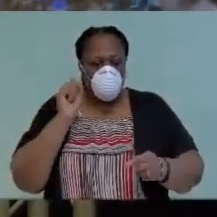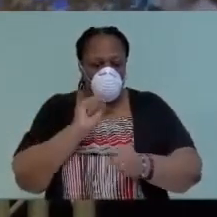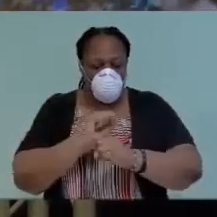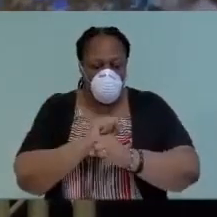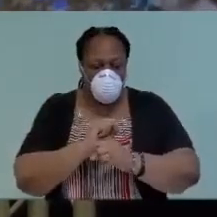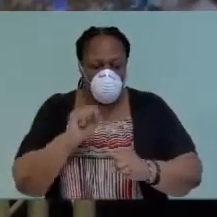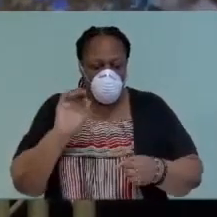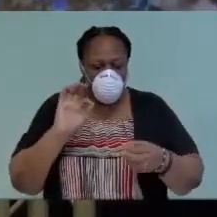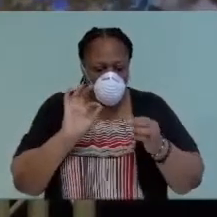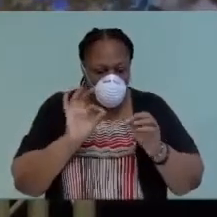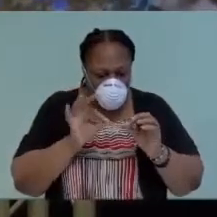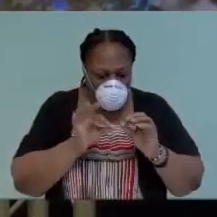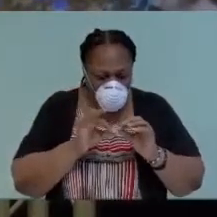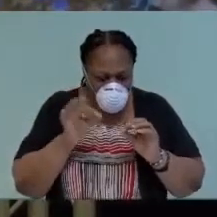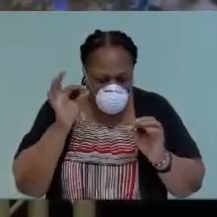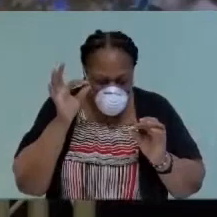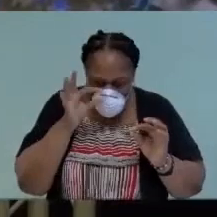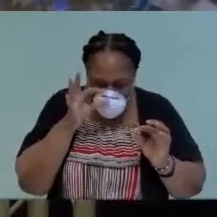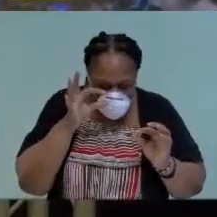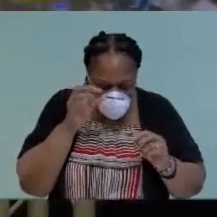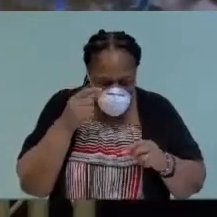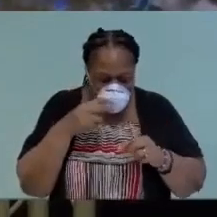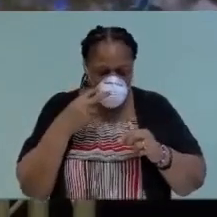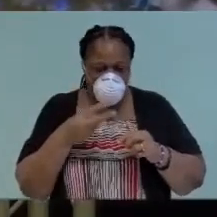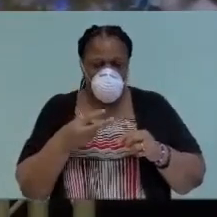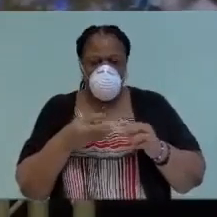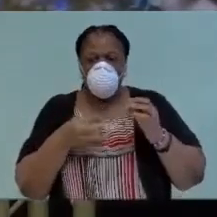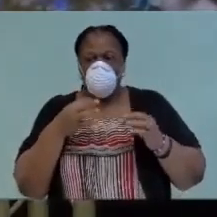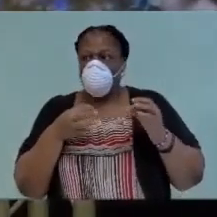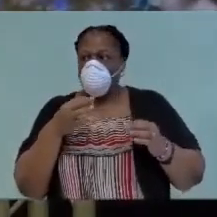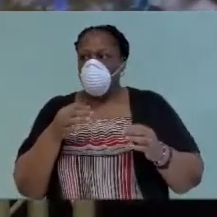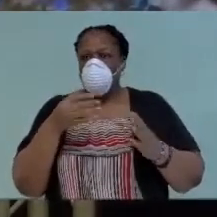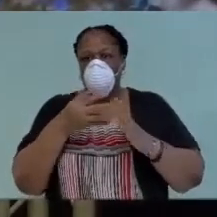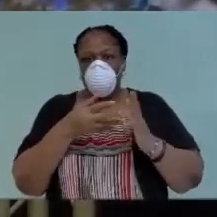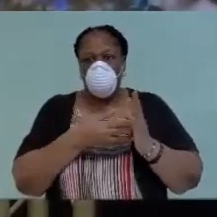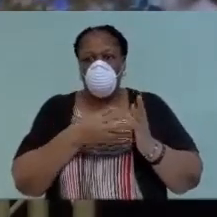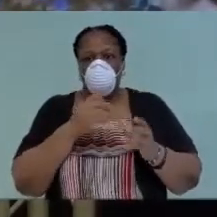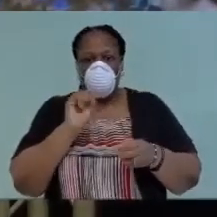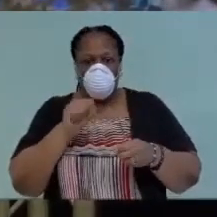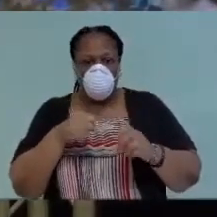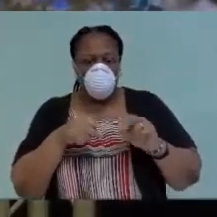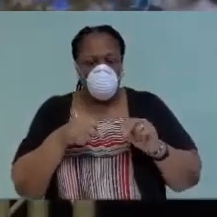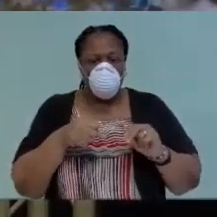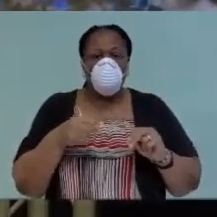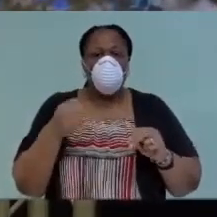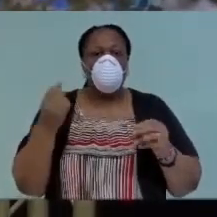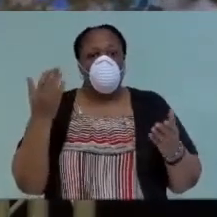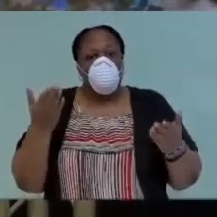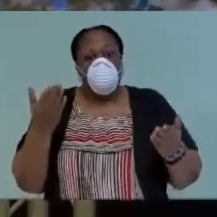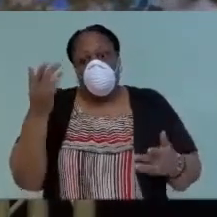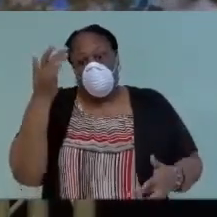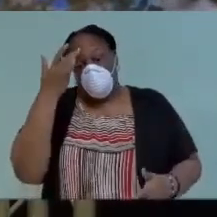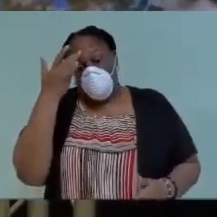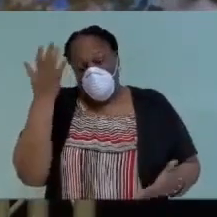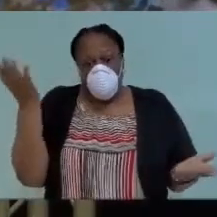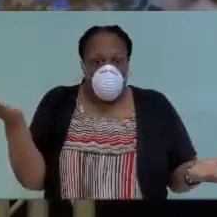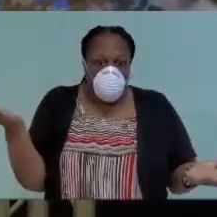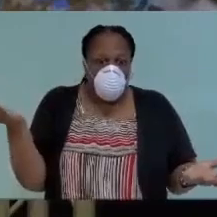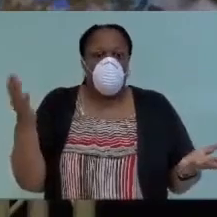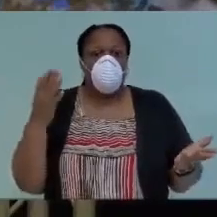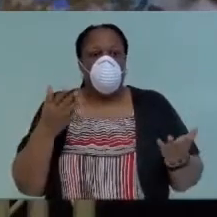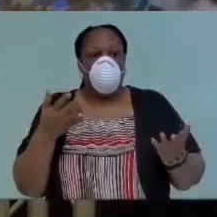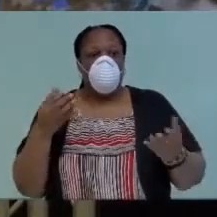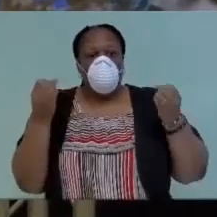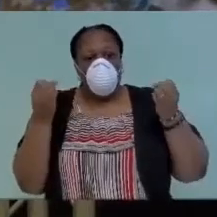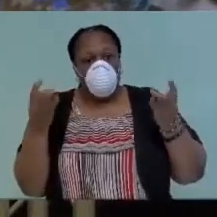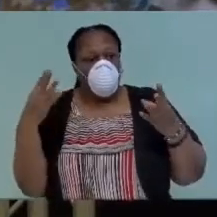that could affect the availability of results in a timely manner. What is more important in containing the